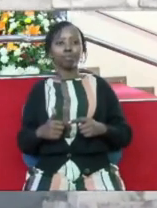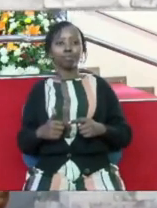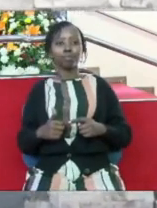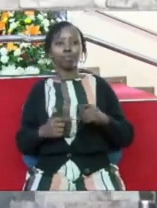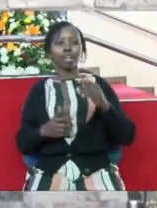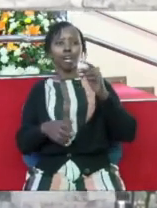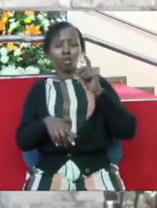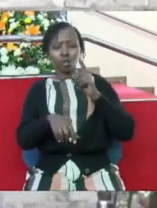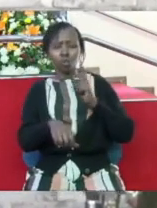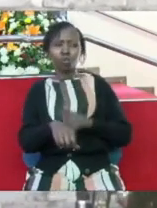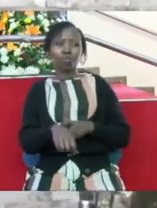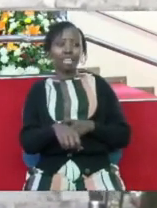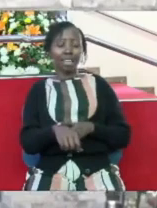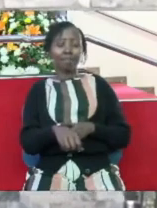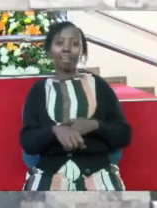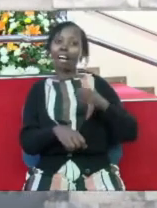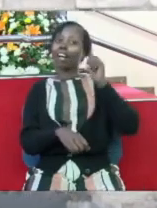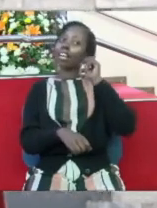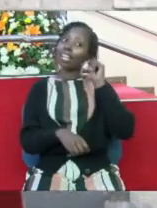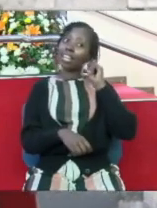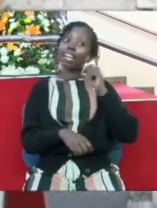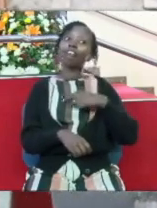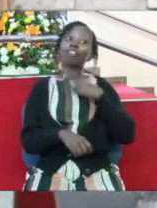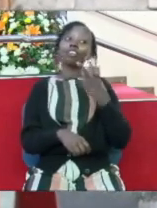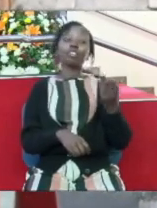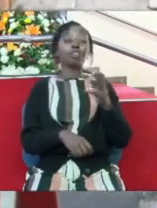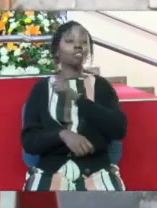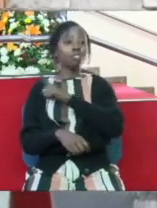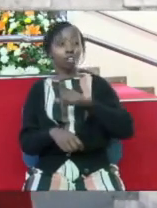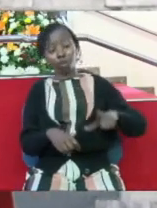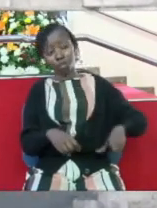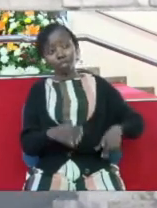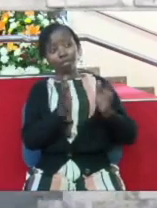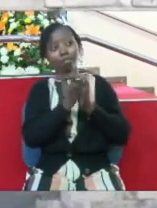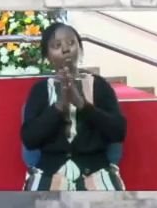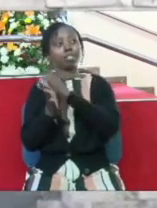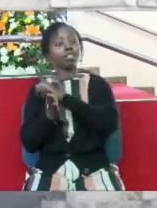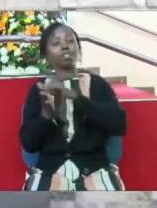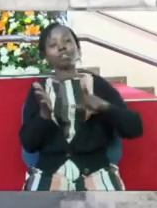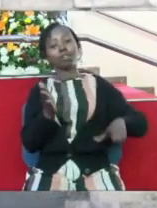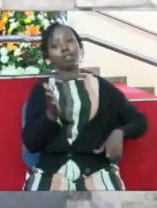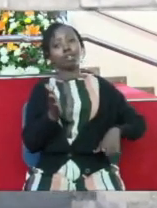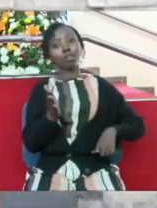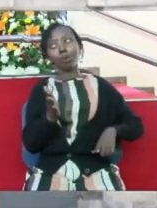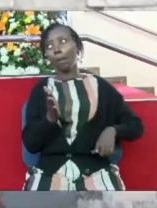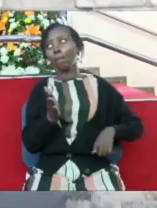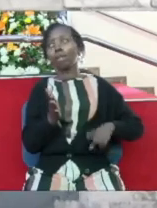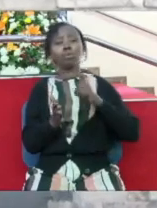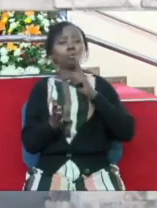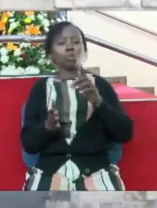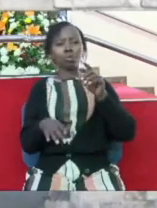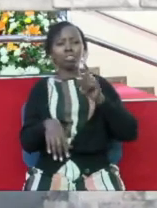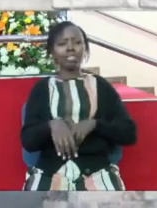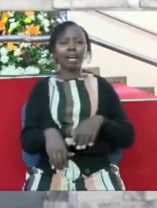the trumpet sounding. Tuko karibu kusikia tarumbeta ikipiga. Praise the name of the Lord. Amen. And therefore, as we await and as